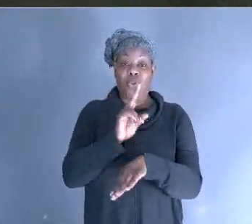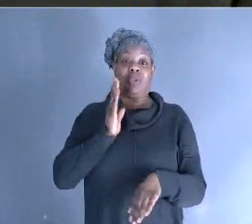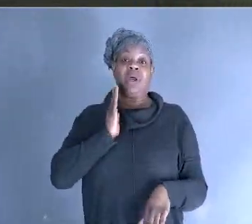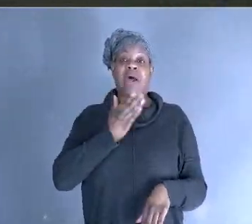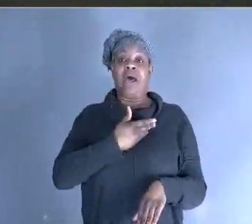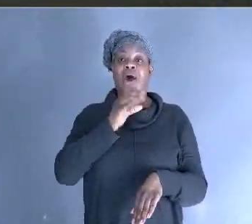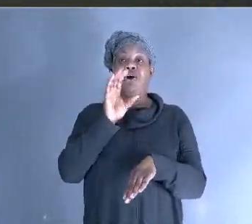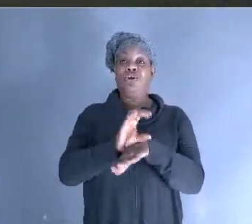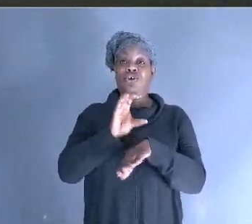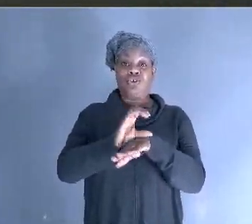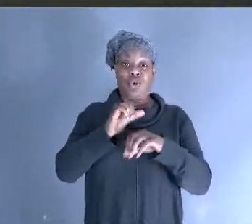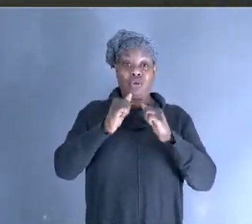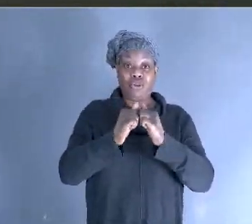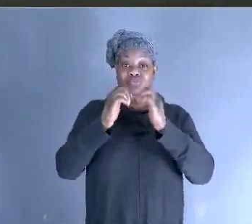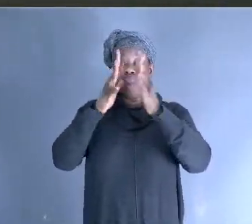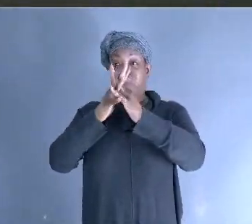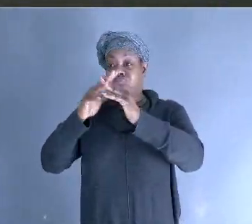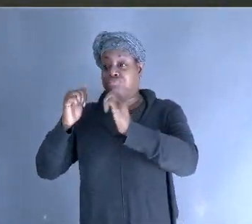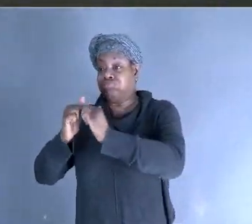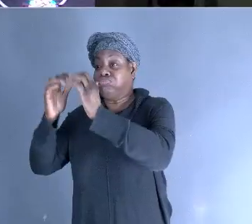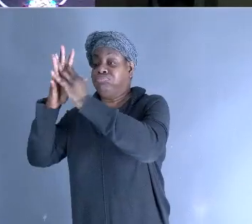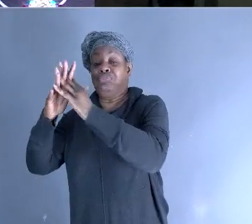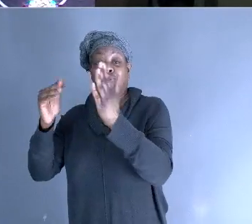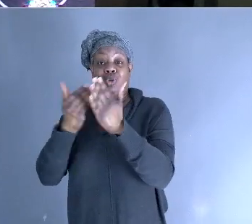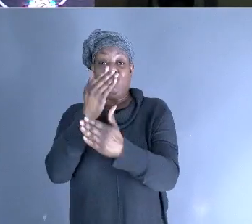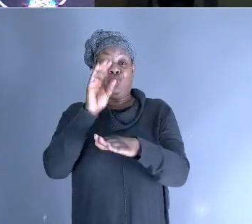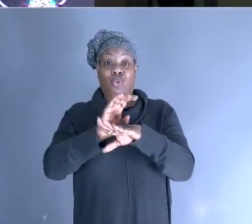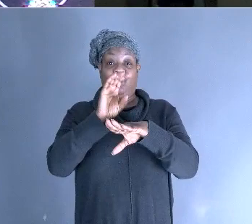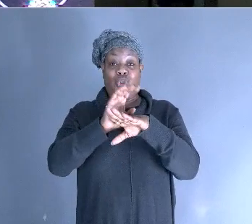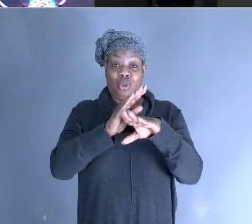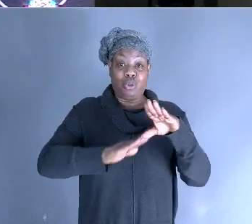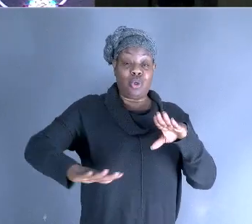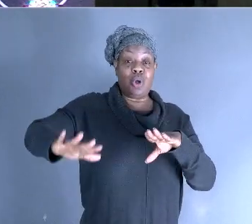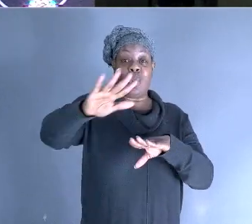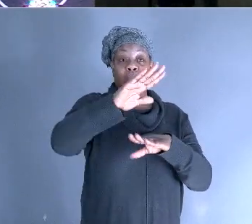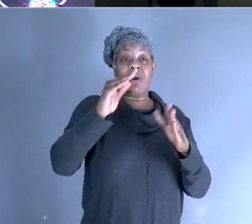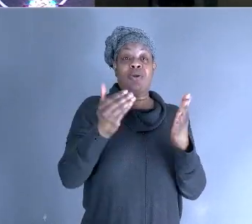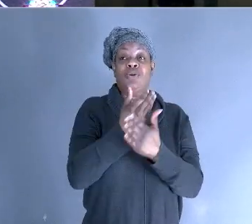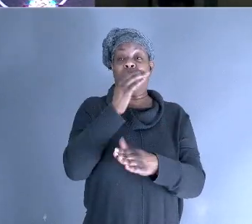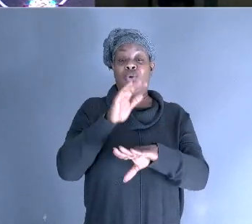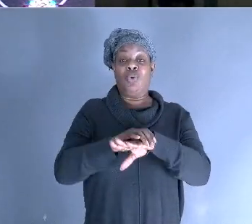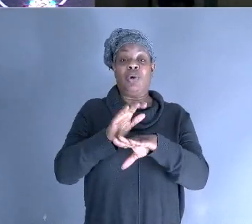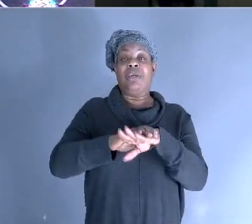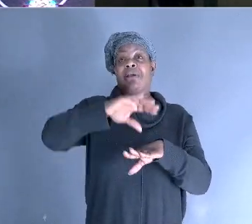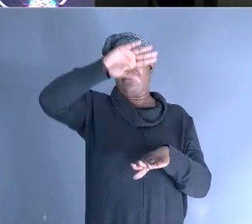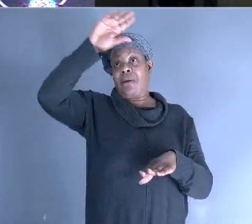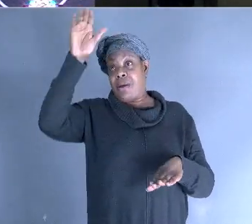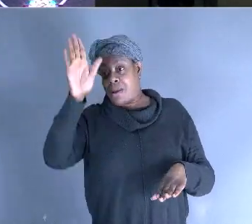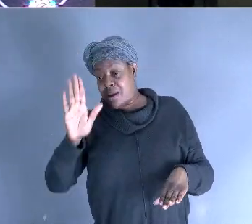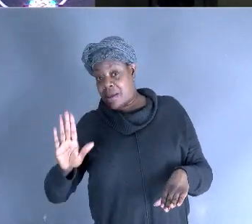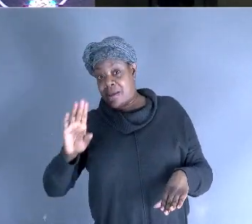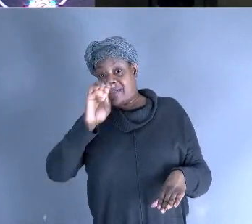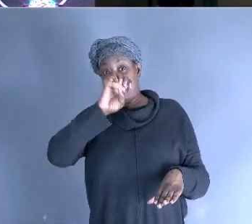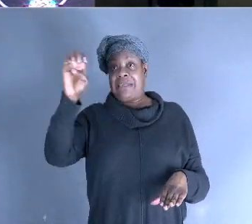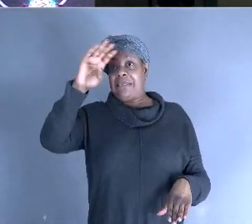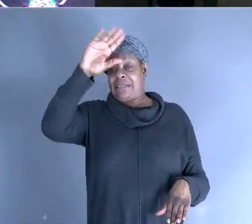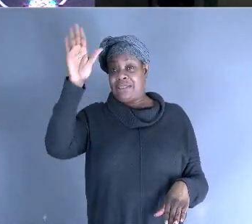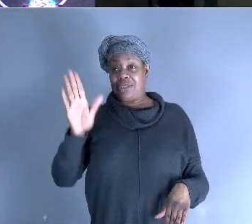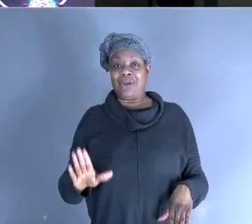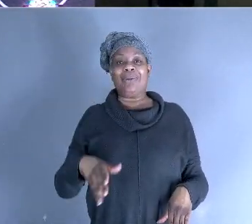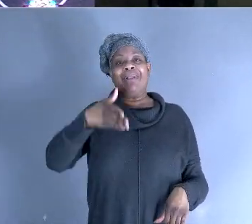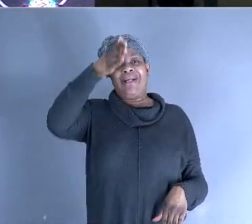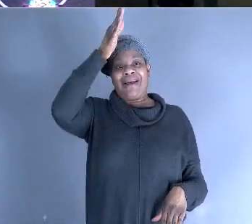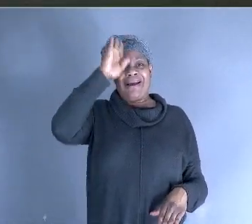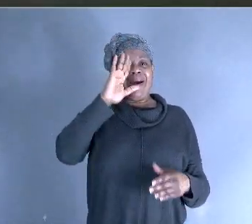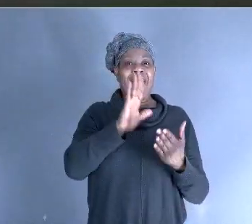plant churches all around New England and even upside down the east coast corridor to God be